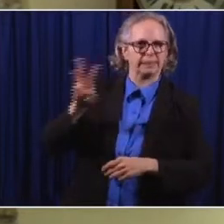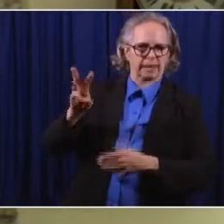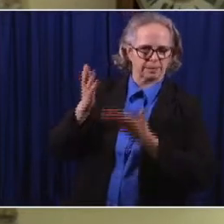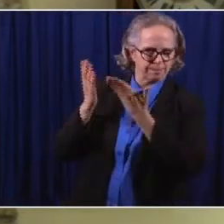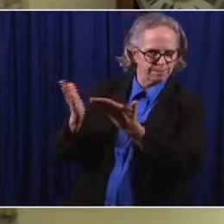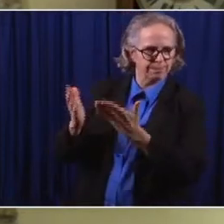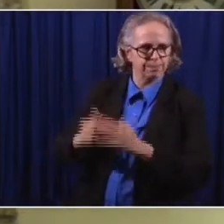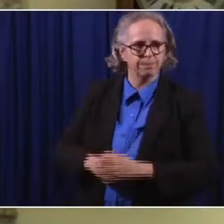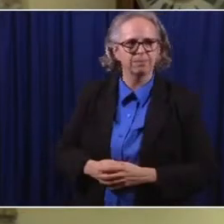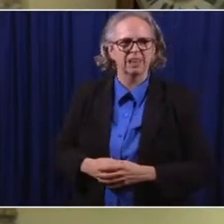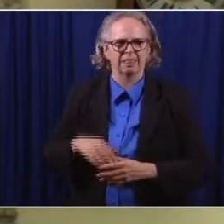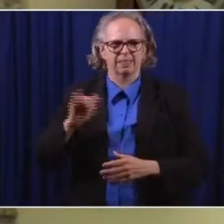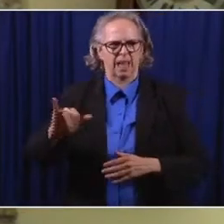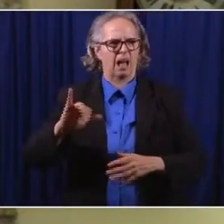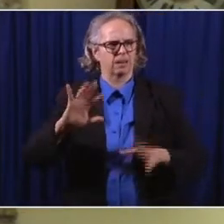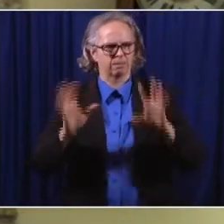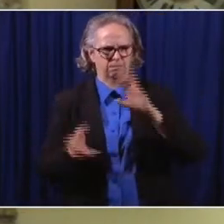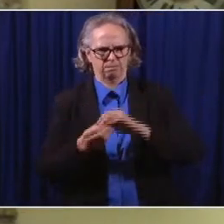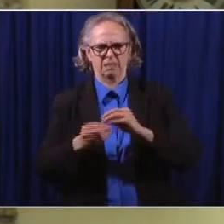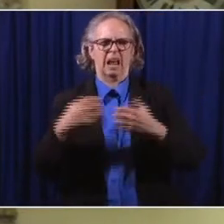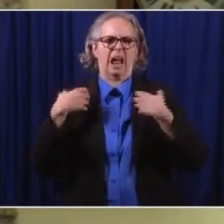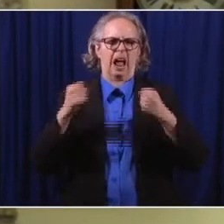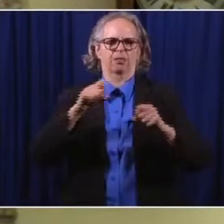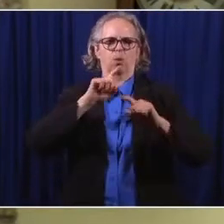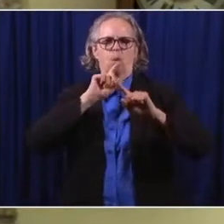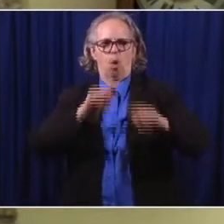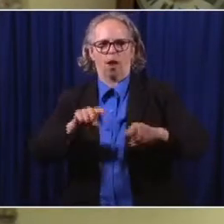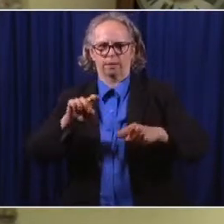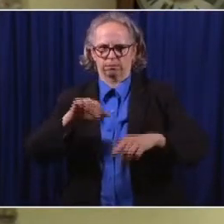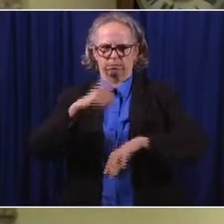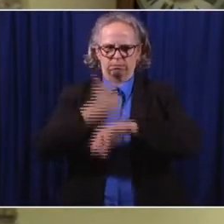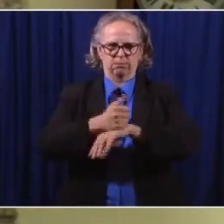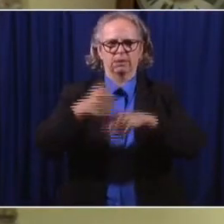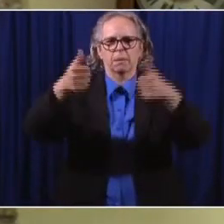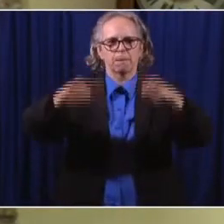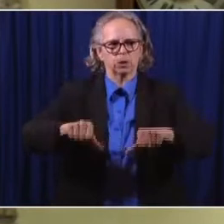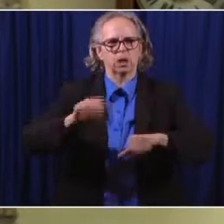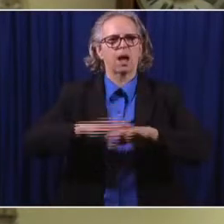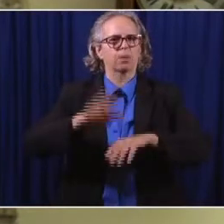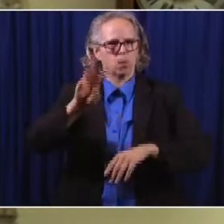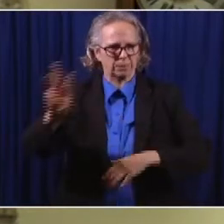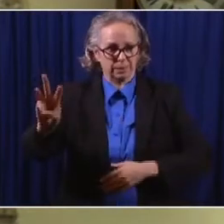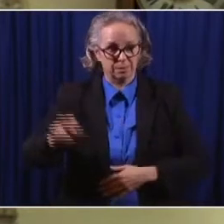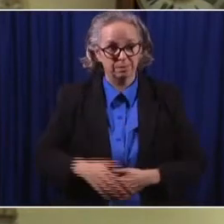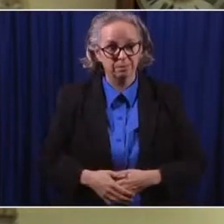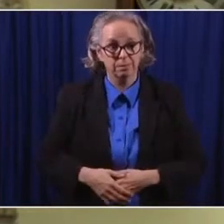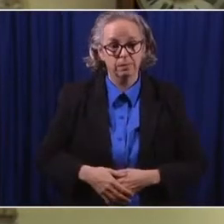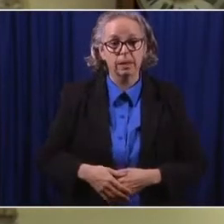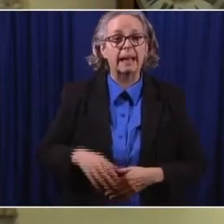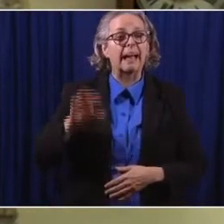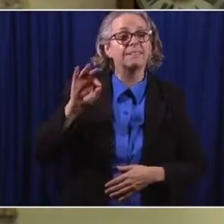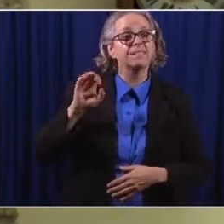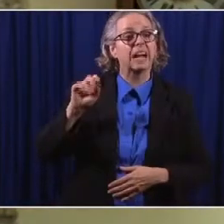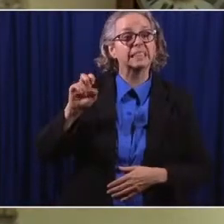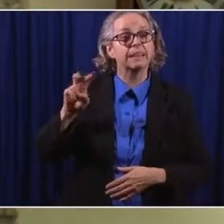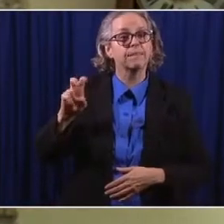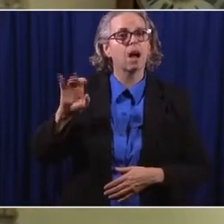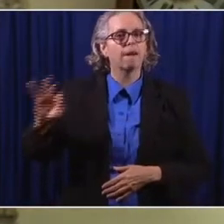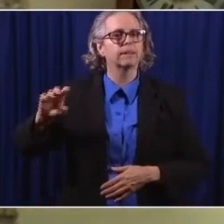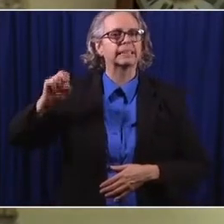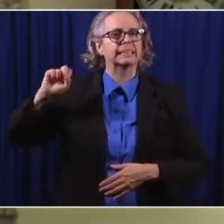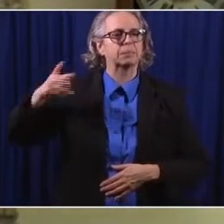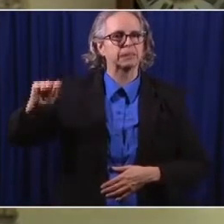that on the website. It will go into effect on September